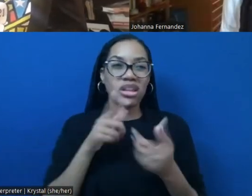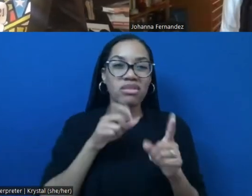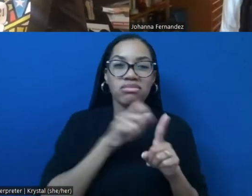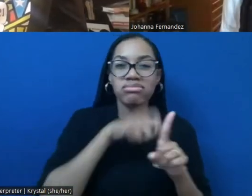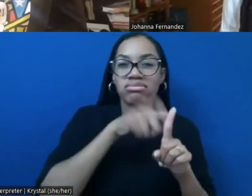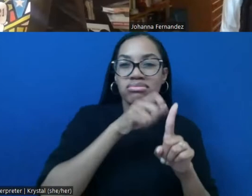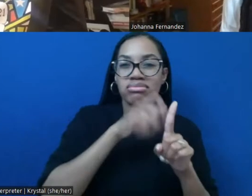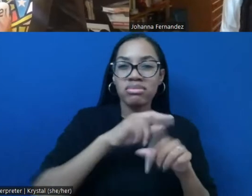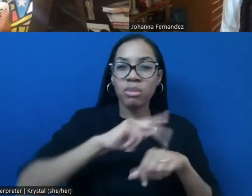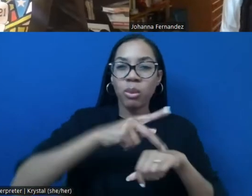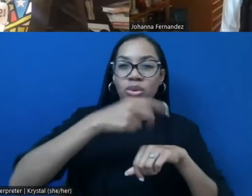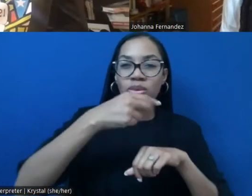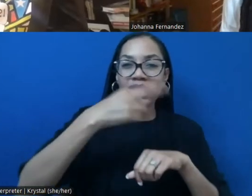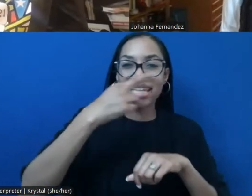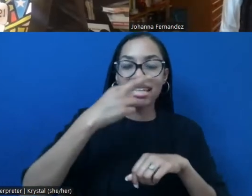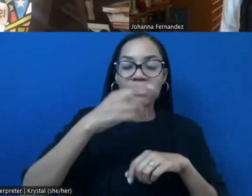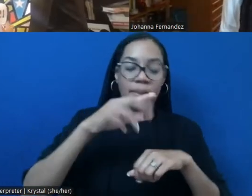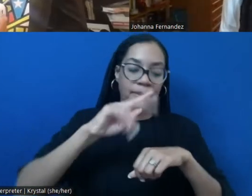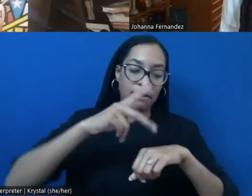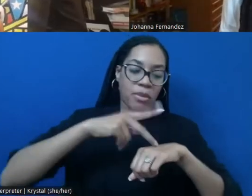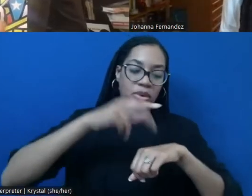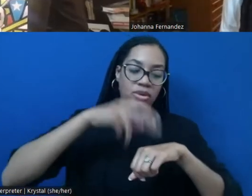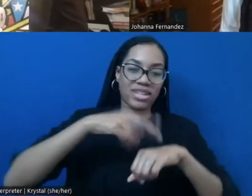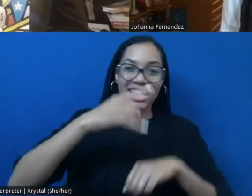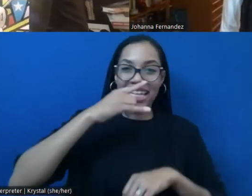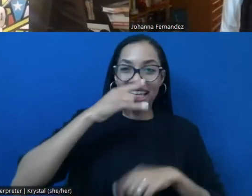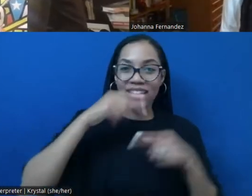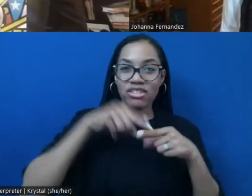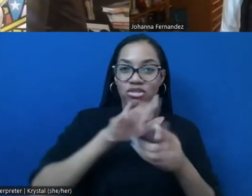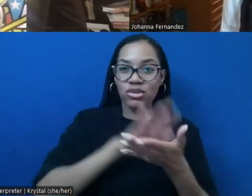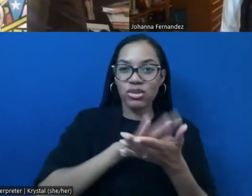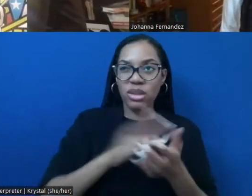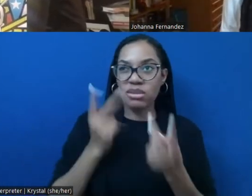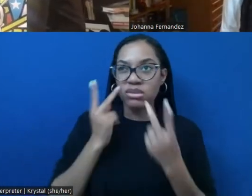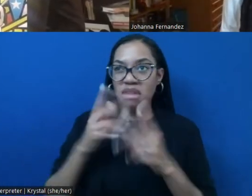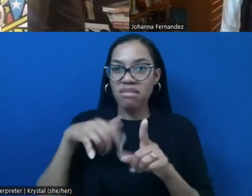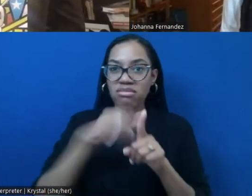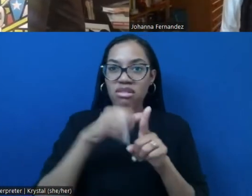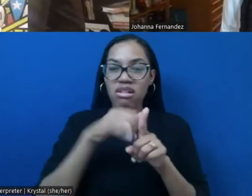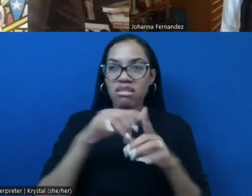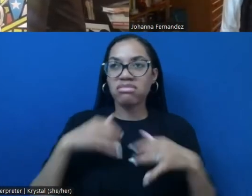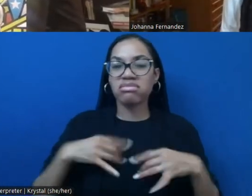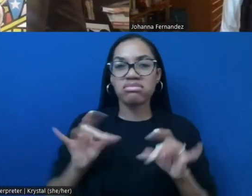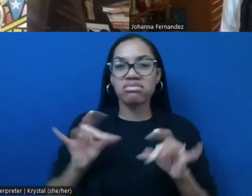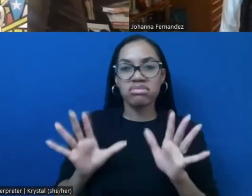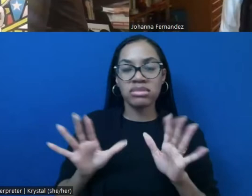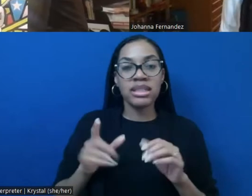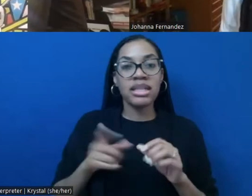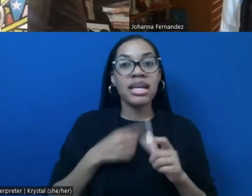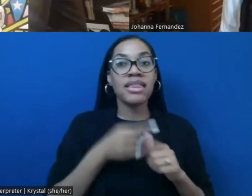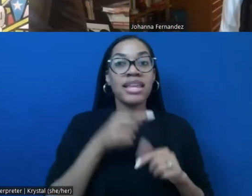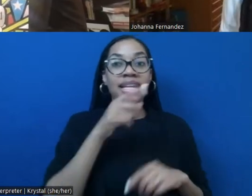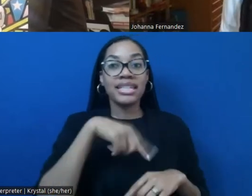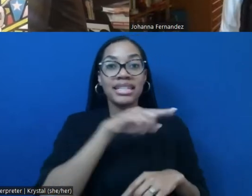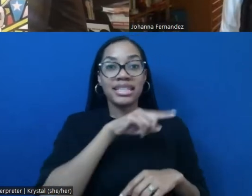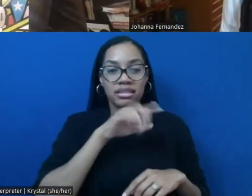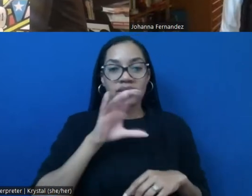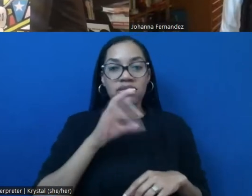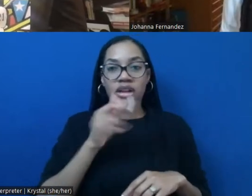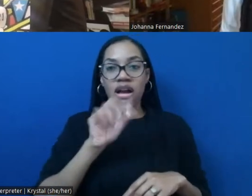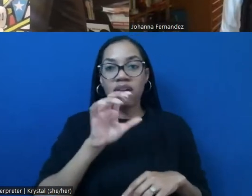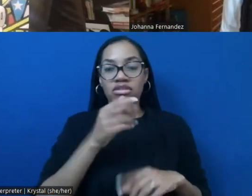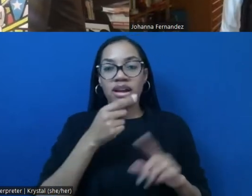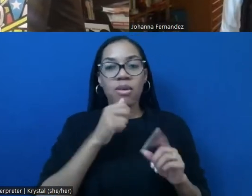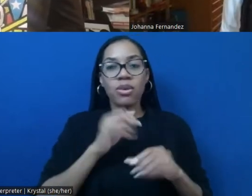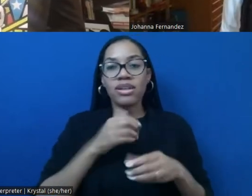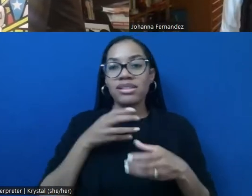about a critical moment in Cha-Cha's life coming in high school when he and his family were not invited to the school's yearly graduation party.